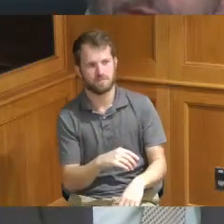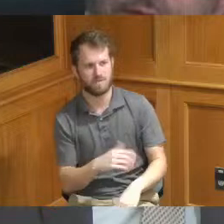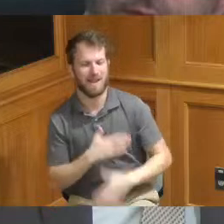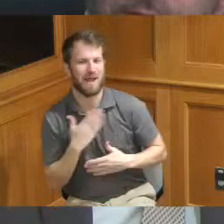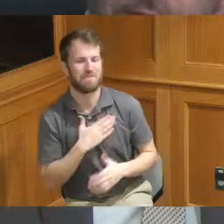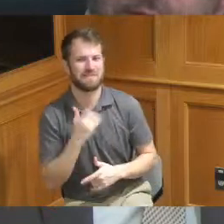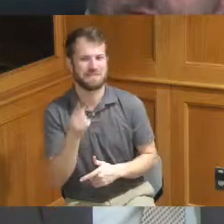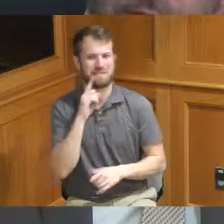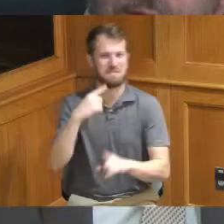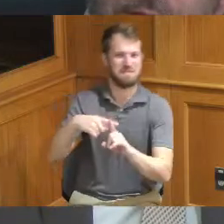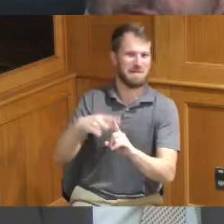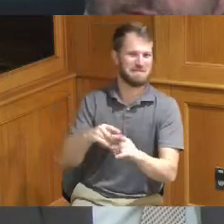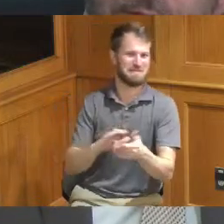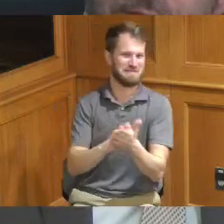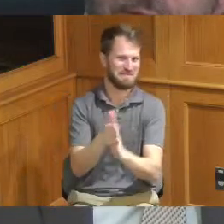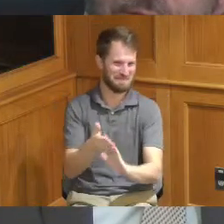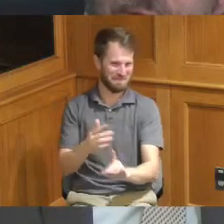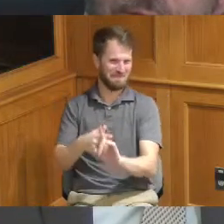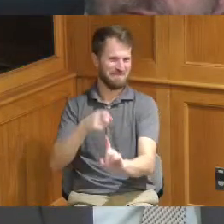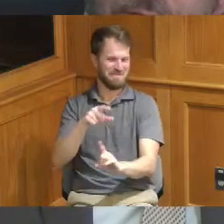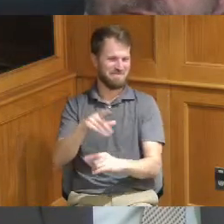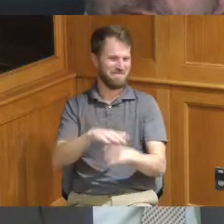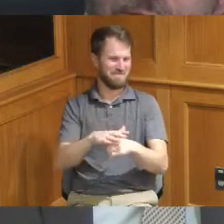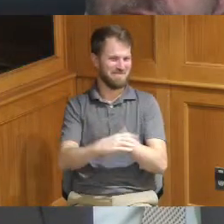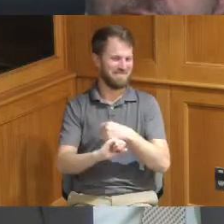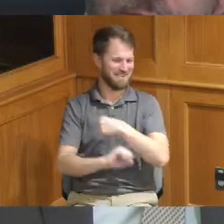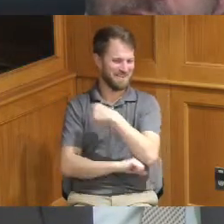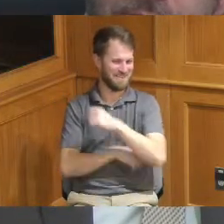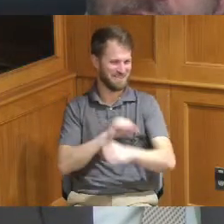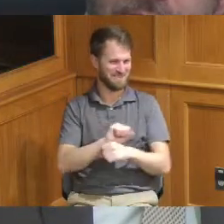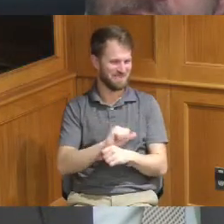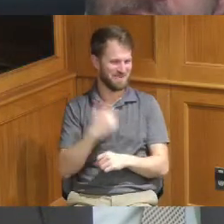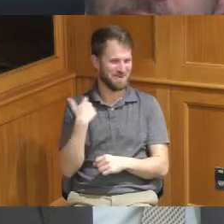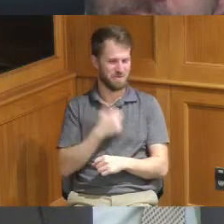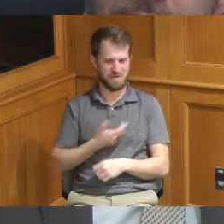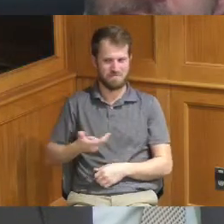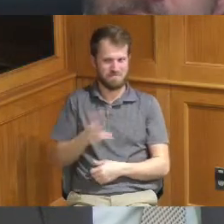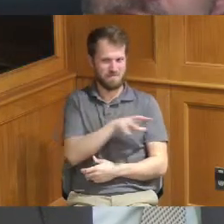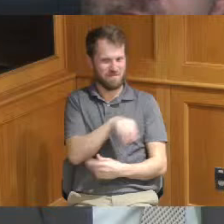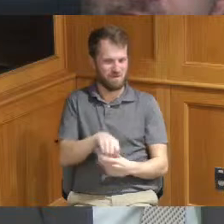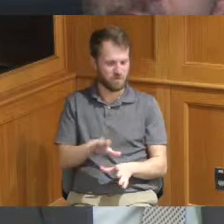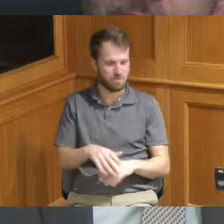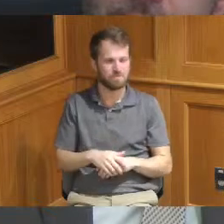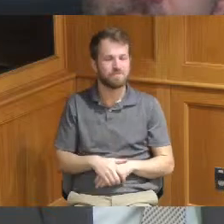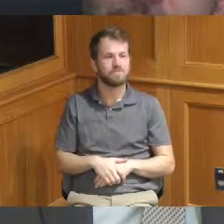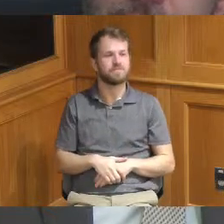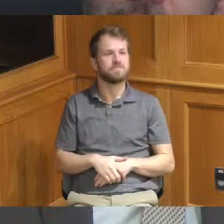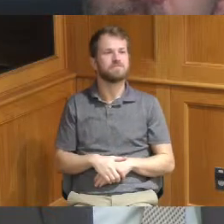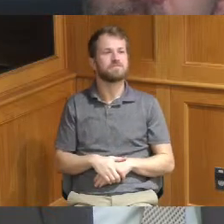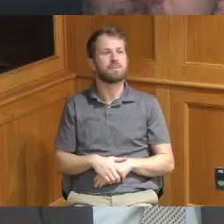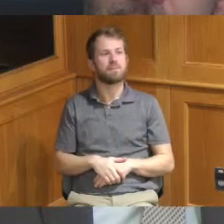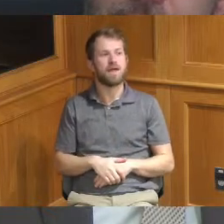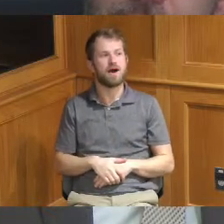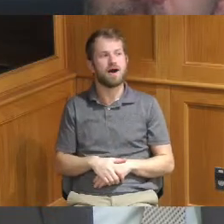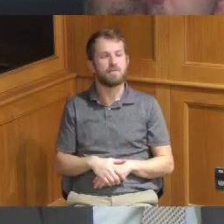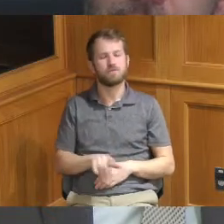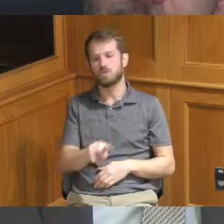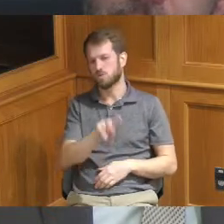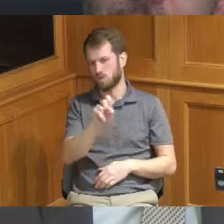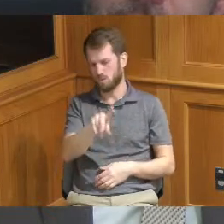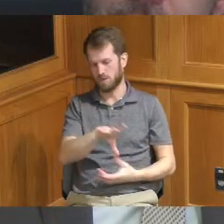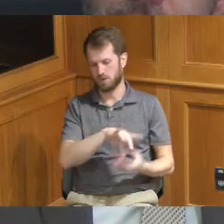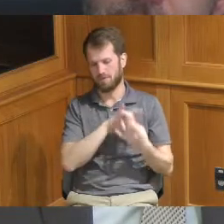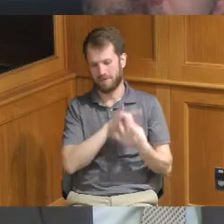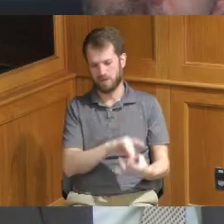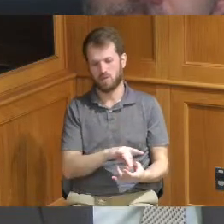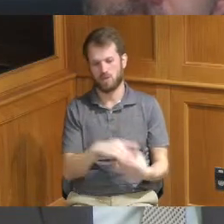born from the local foundation work that we're all three involved in. So I just have a question related to